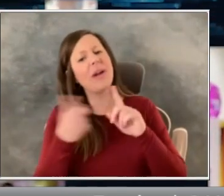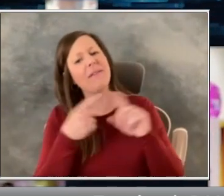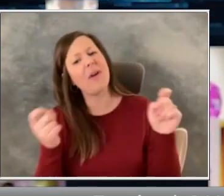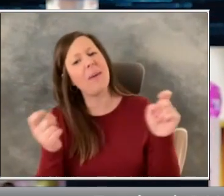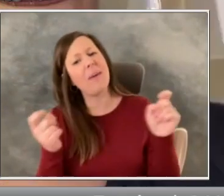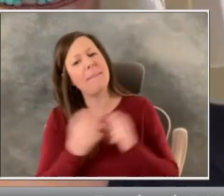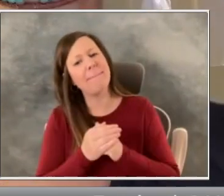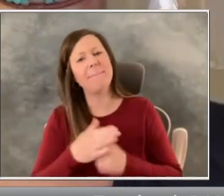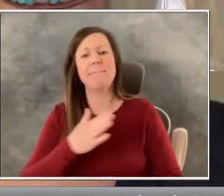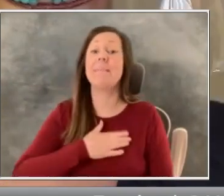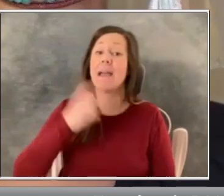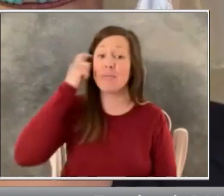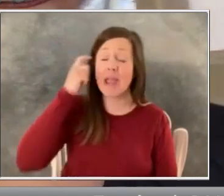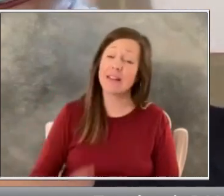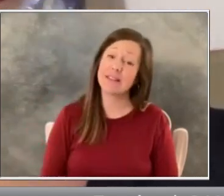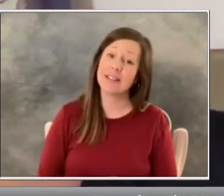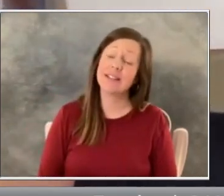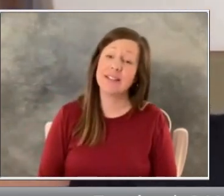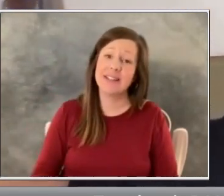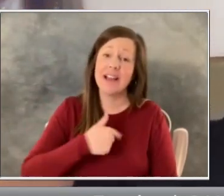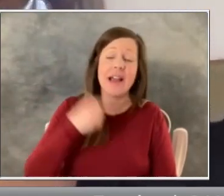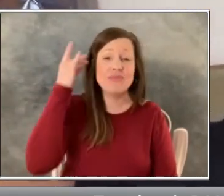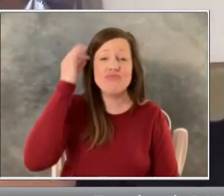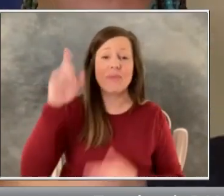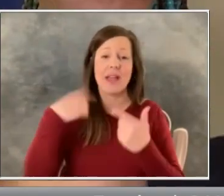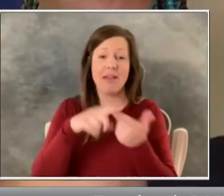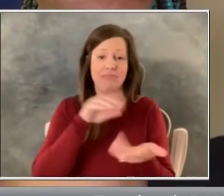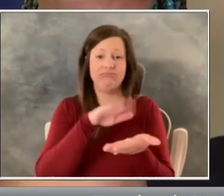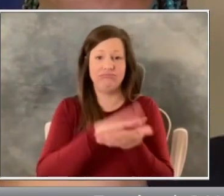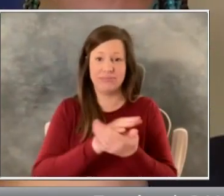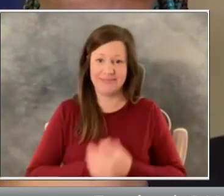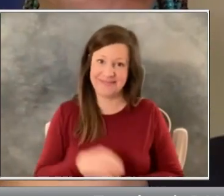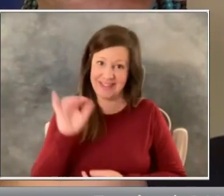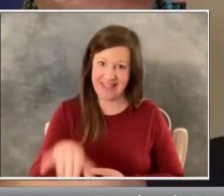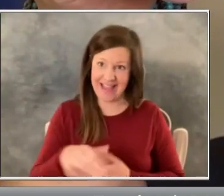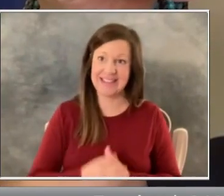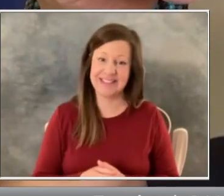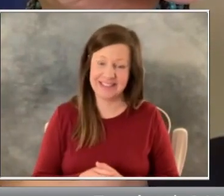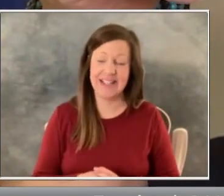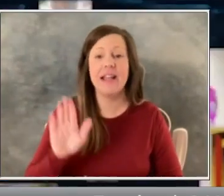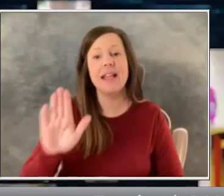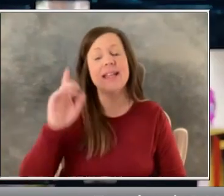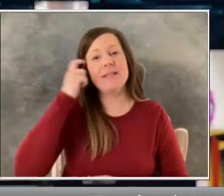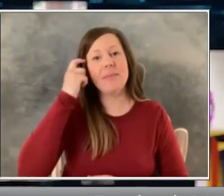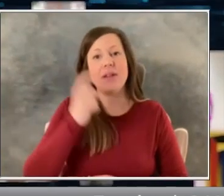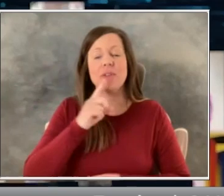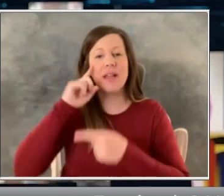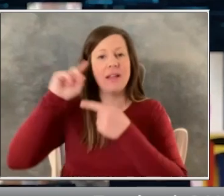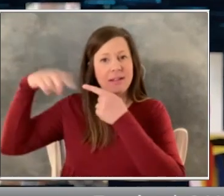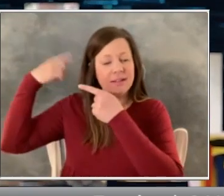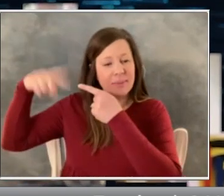just peeked out. This is some of his artwork that comes out of his brain. You know, his mind just wanders and he